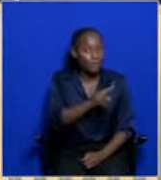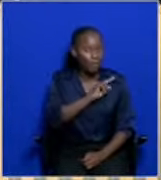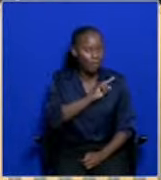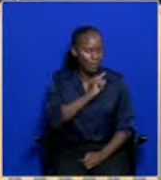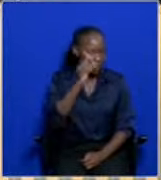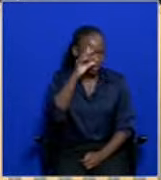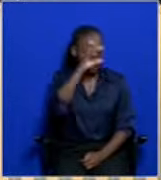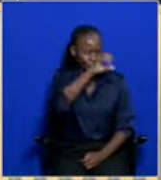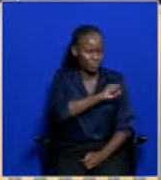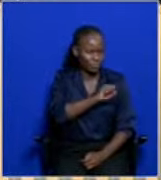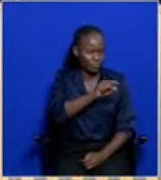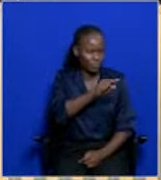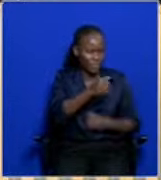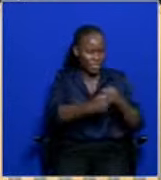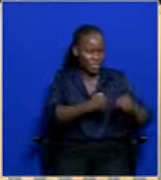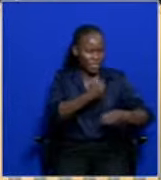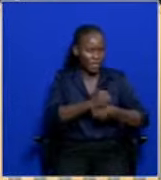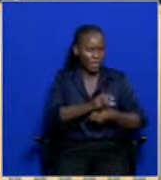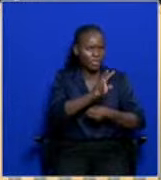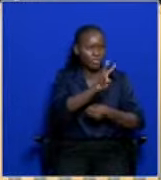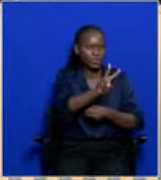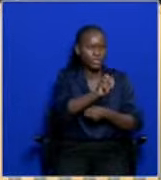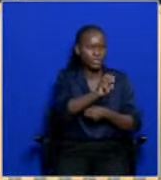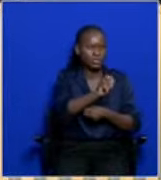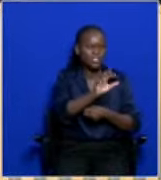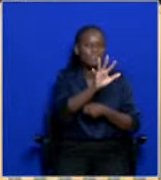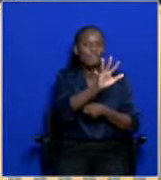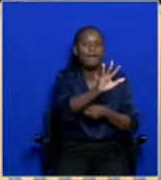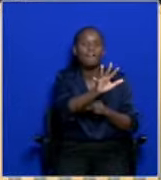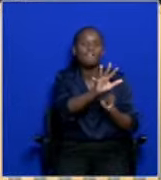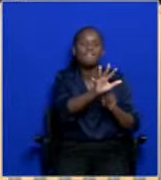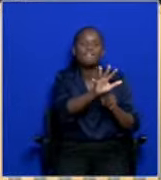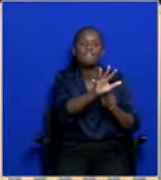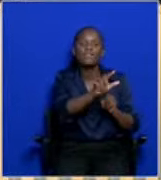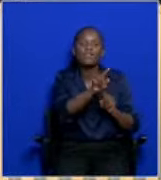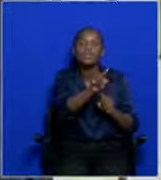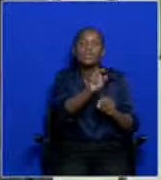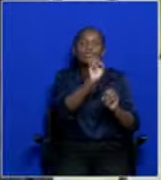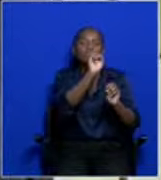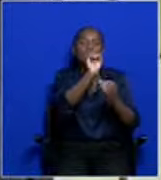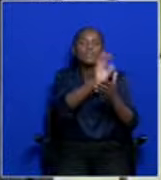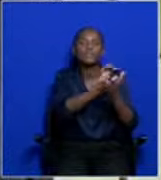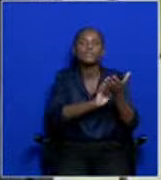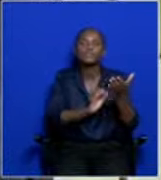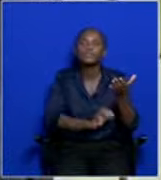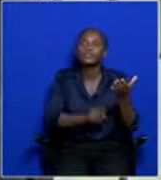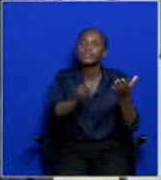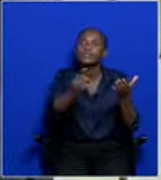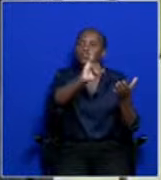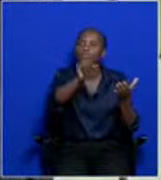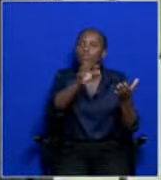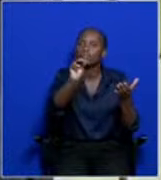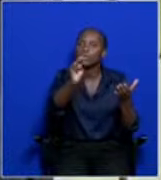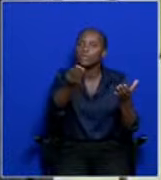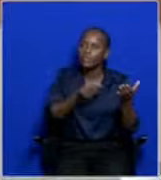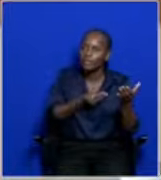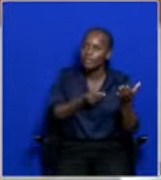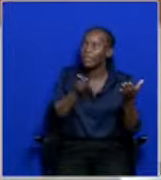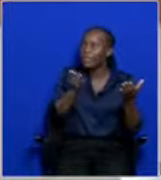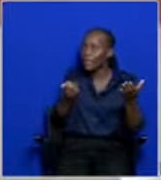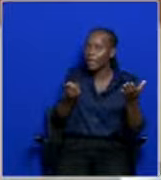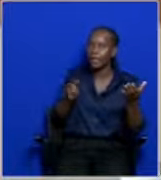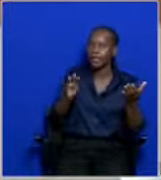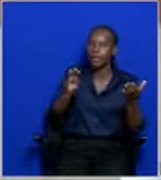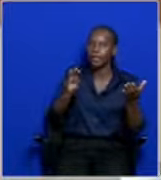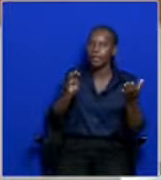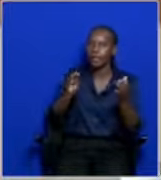a statement was obtained, and then Mackenzie gives his statement in 2026, and then... Indeed. Yeah.